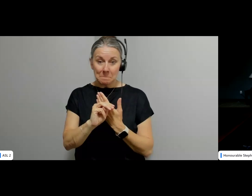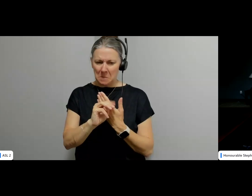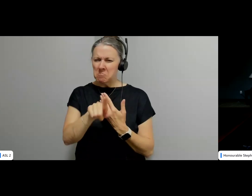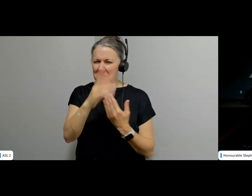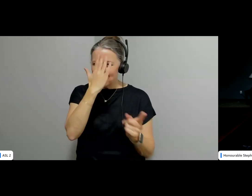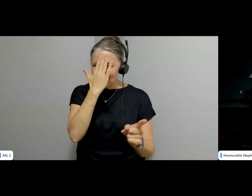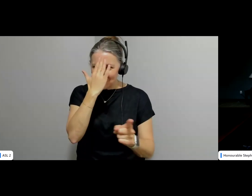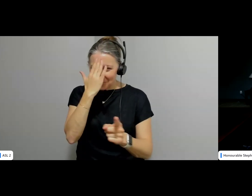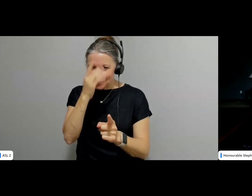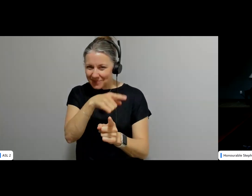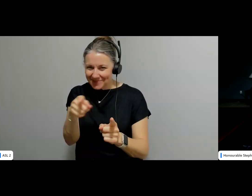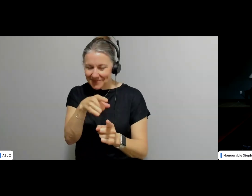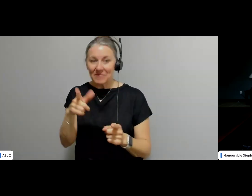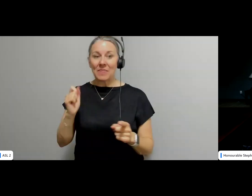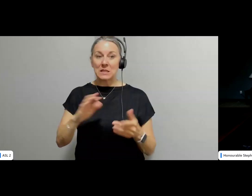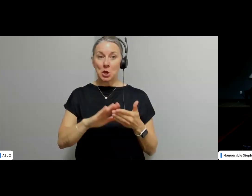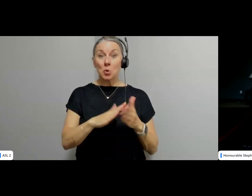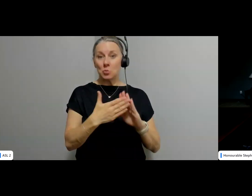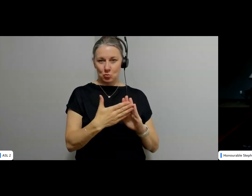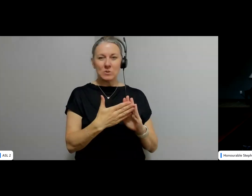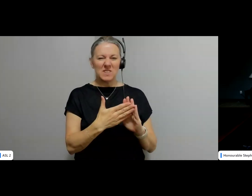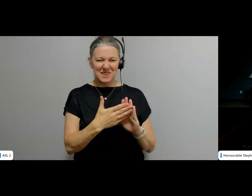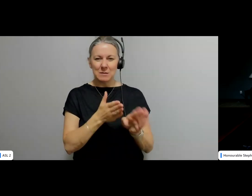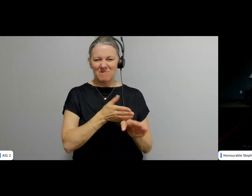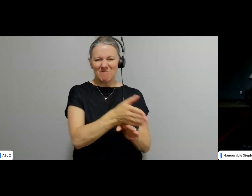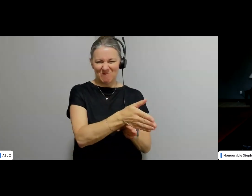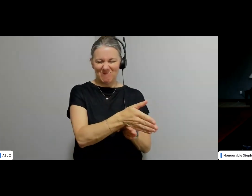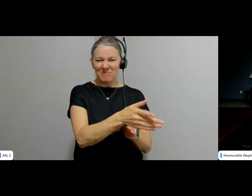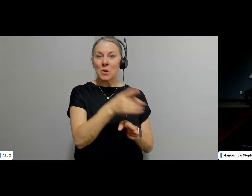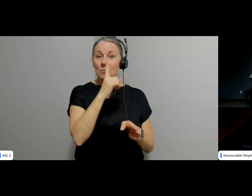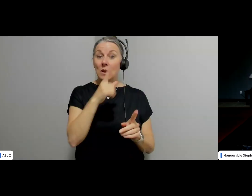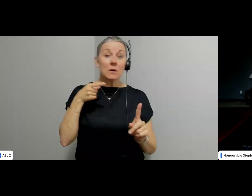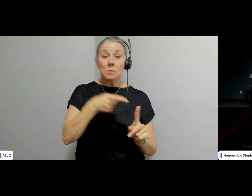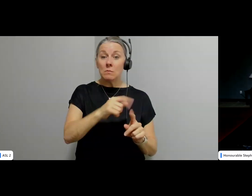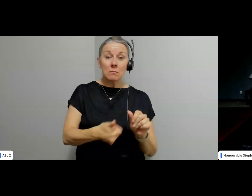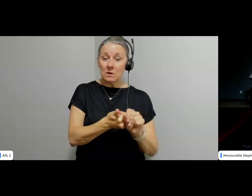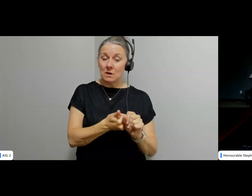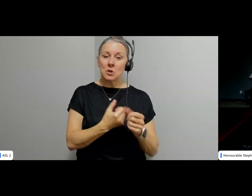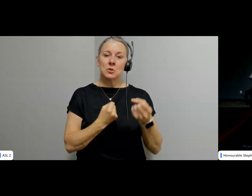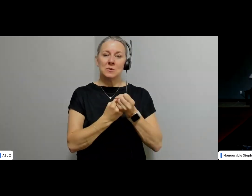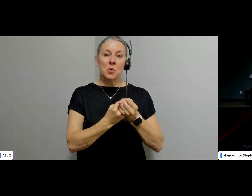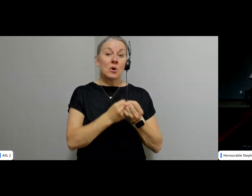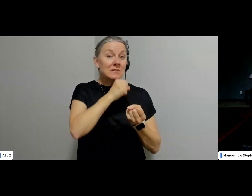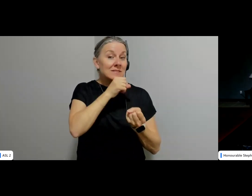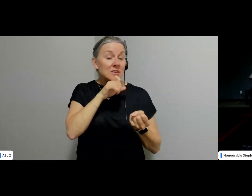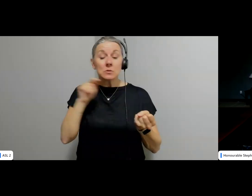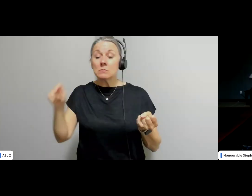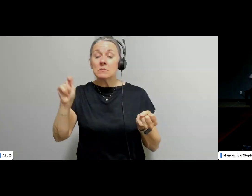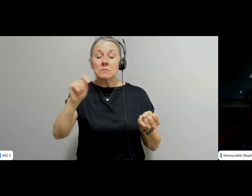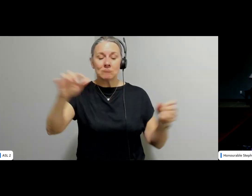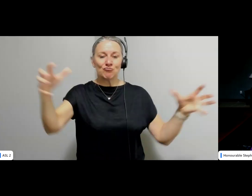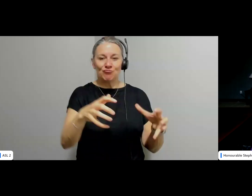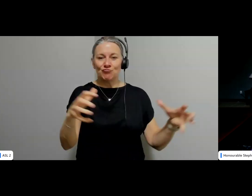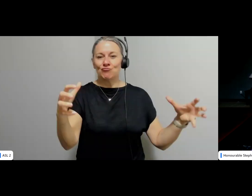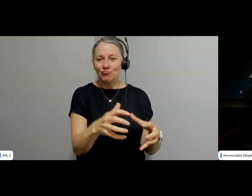is the stream where it supports seniors getting together in person and doing various activities, including